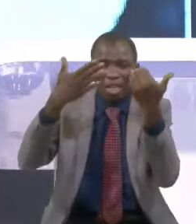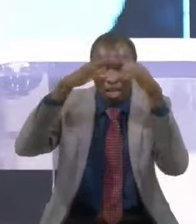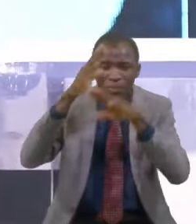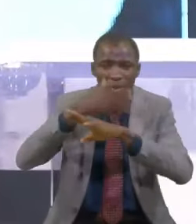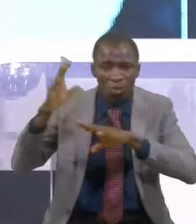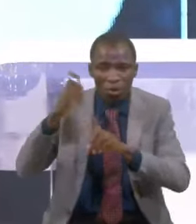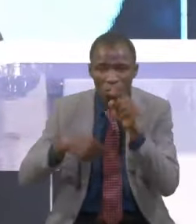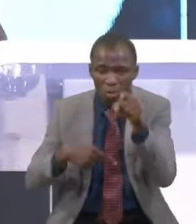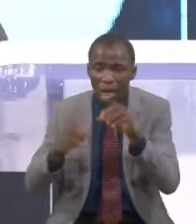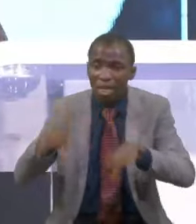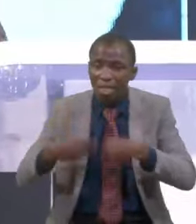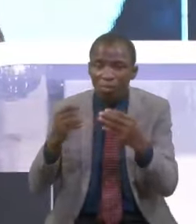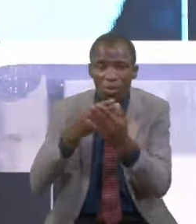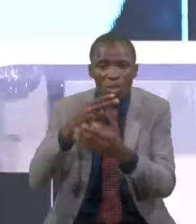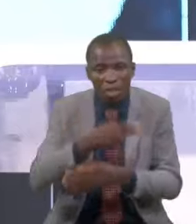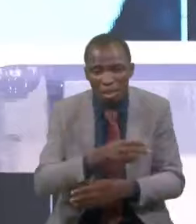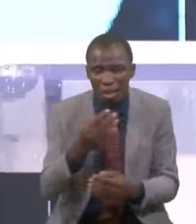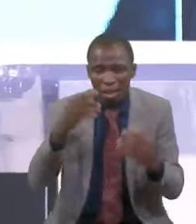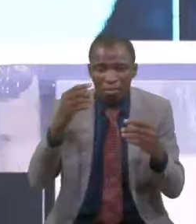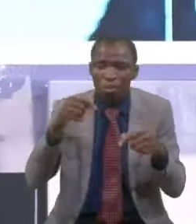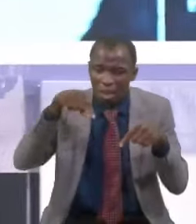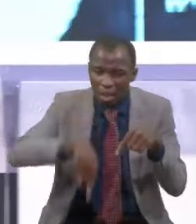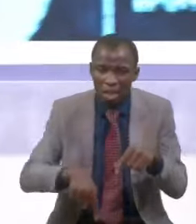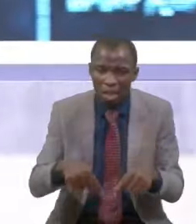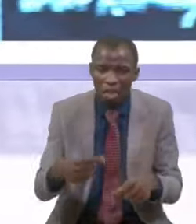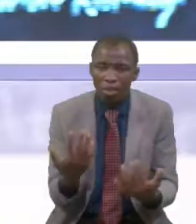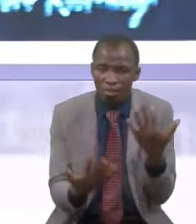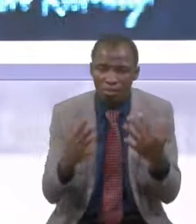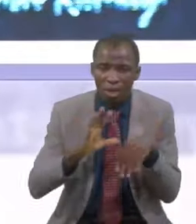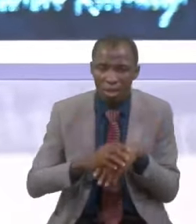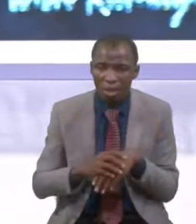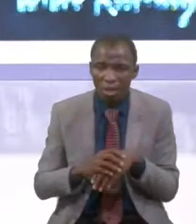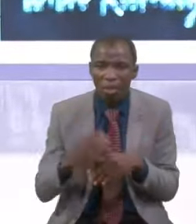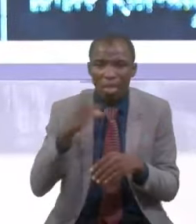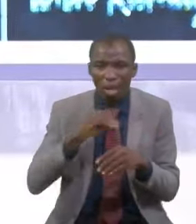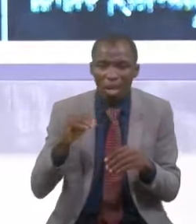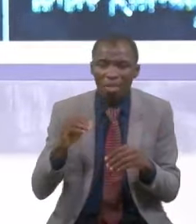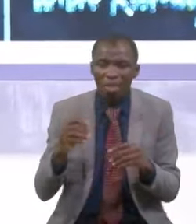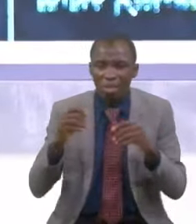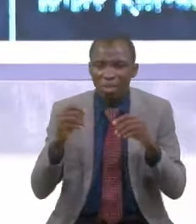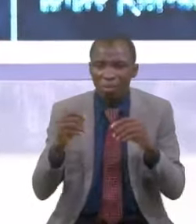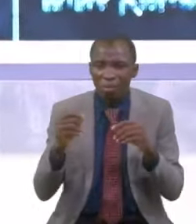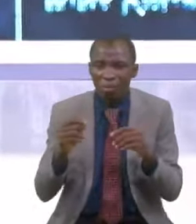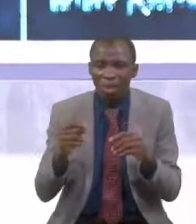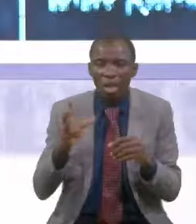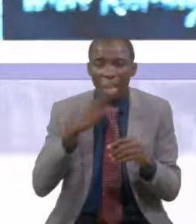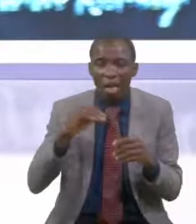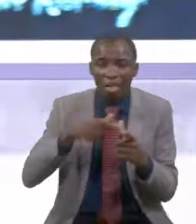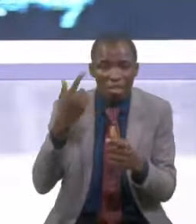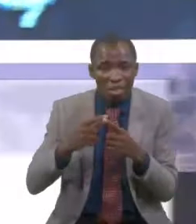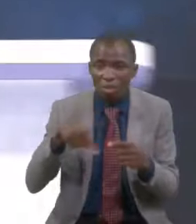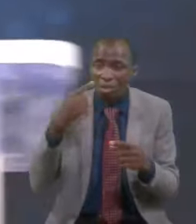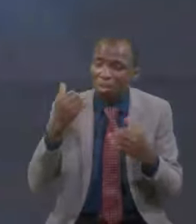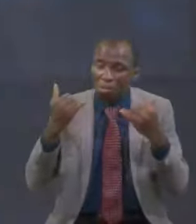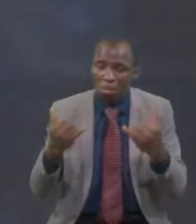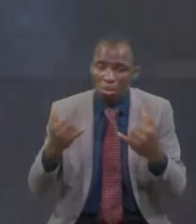hellfire forever and ever. Immediately tonight, you say, I don't want them anymore. I